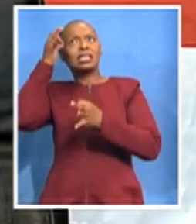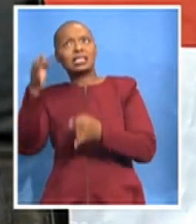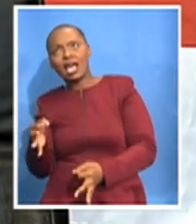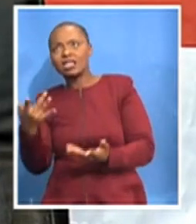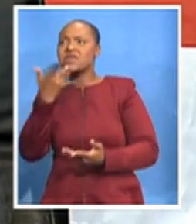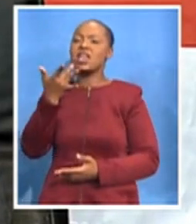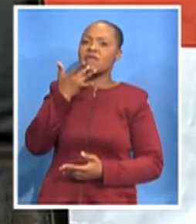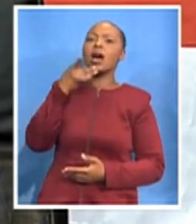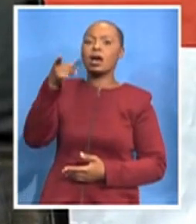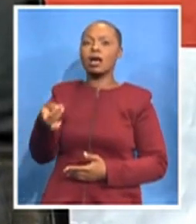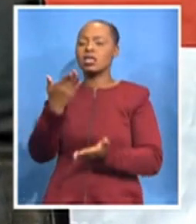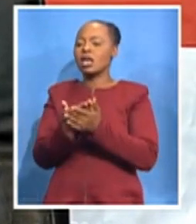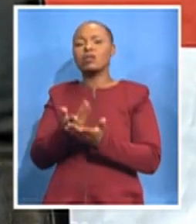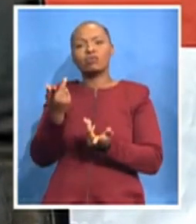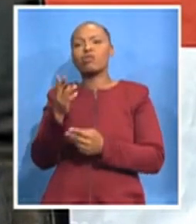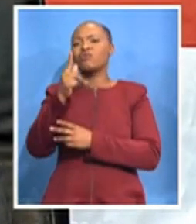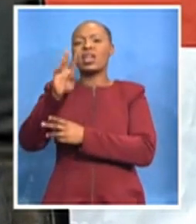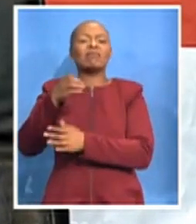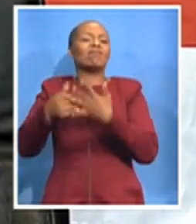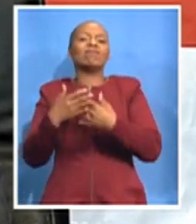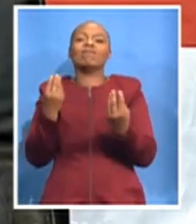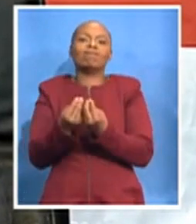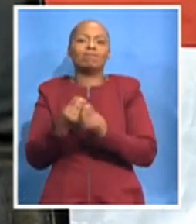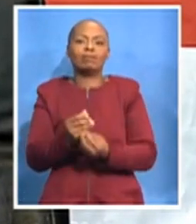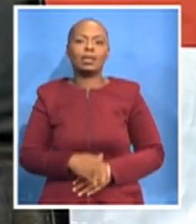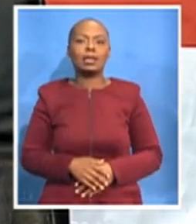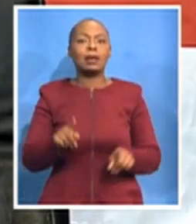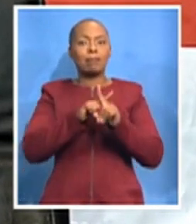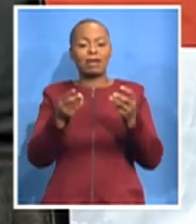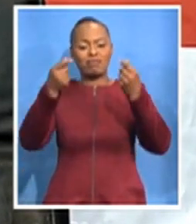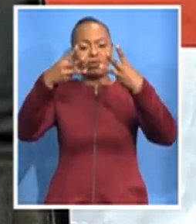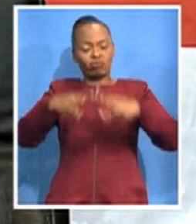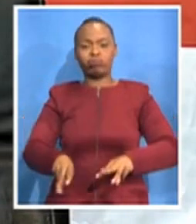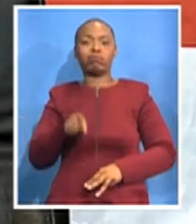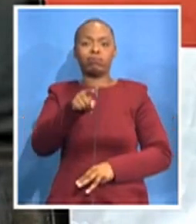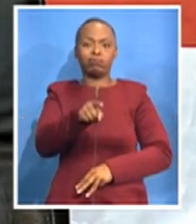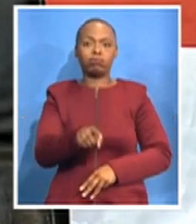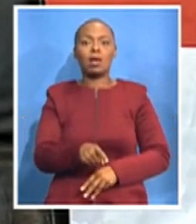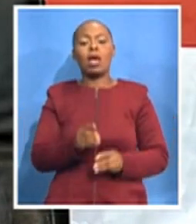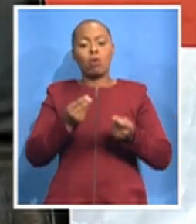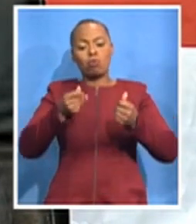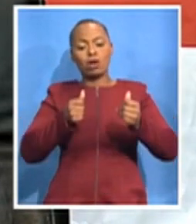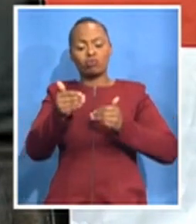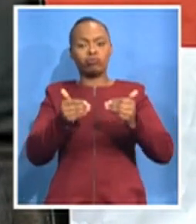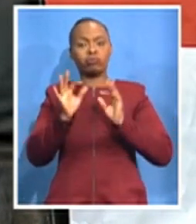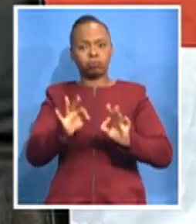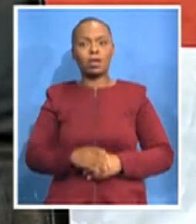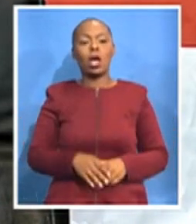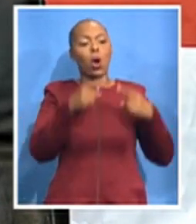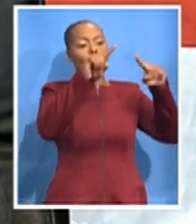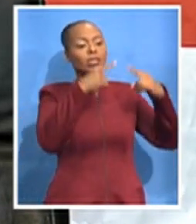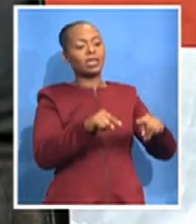equitable, and cost effective. So according to the Auditor General's report, it was noted as well that CAR2